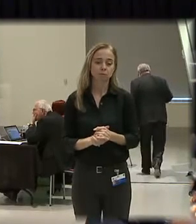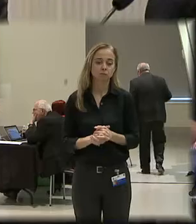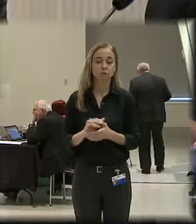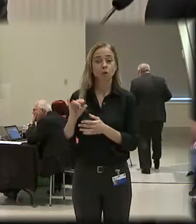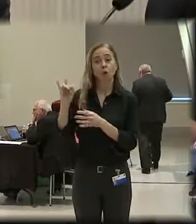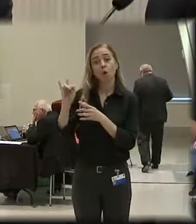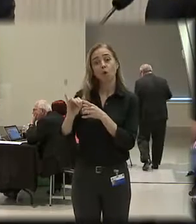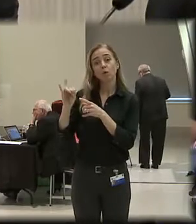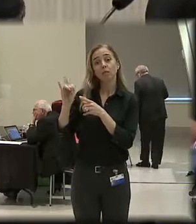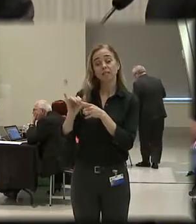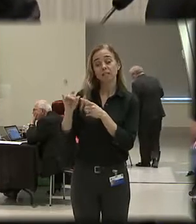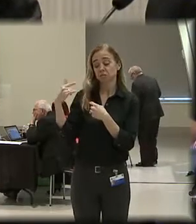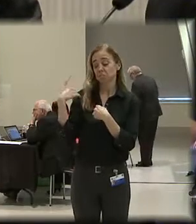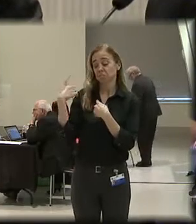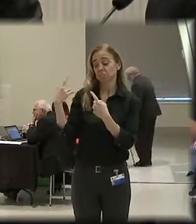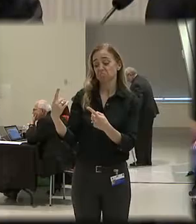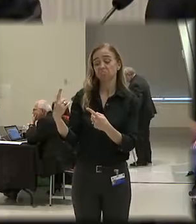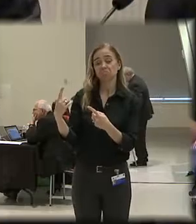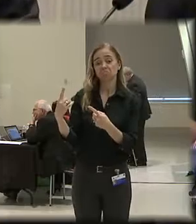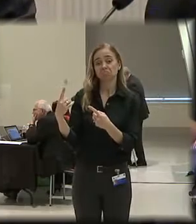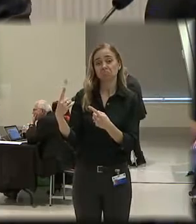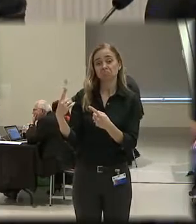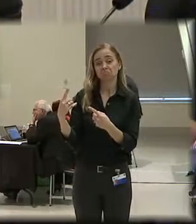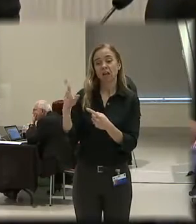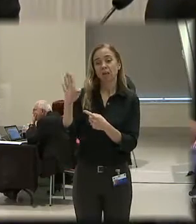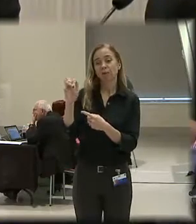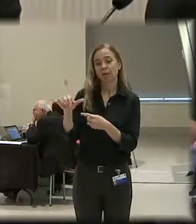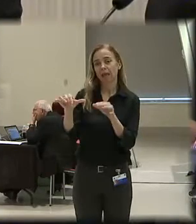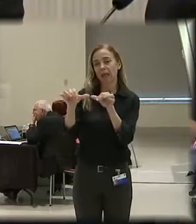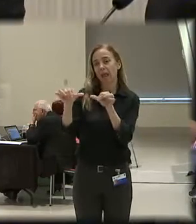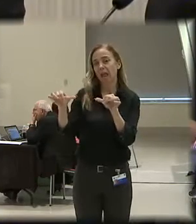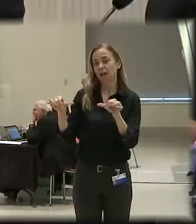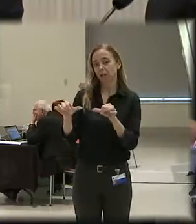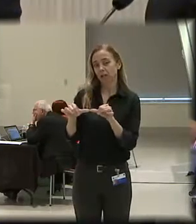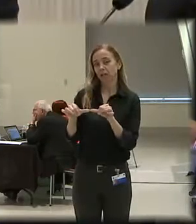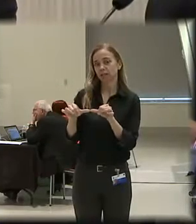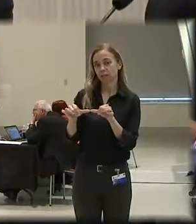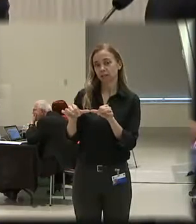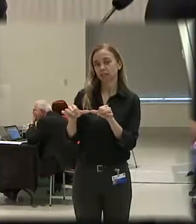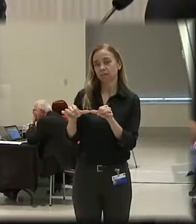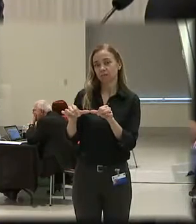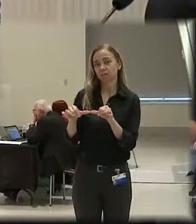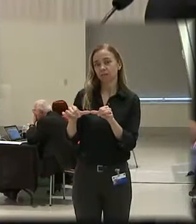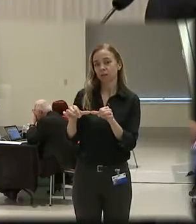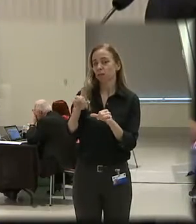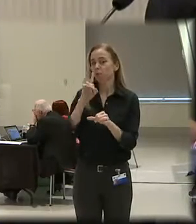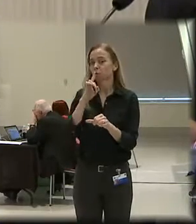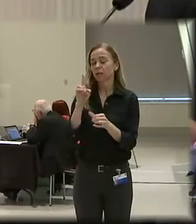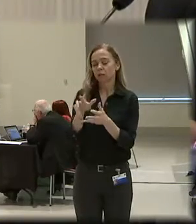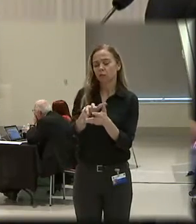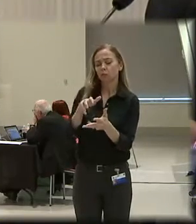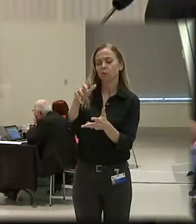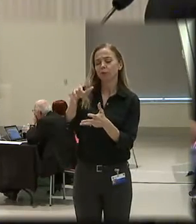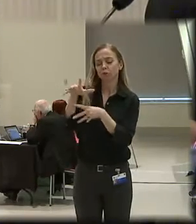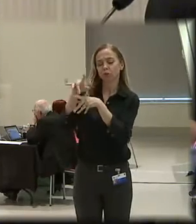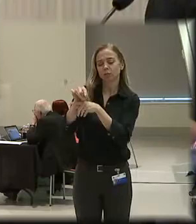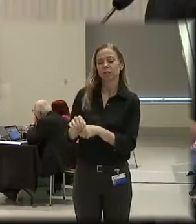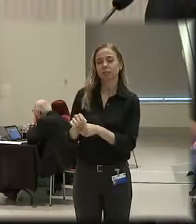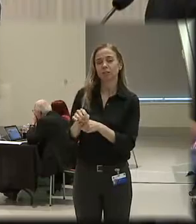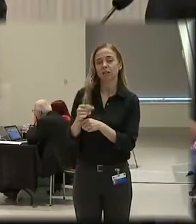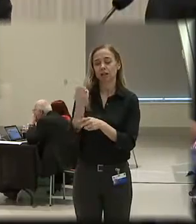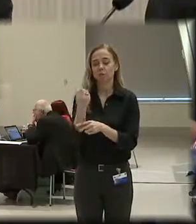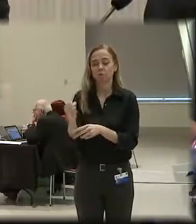Oakland, particularly over the last, well, the Bay Area traditionally has been has a rich tradition of